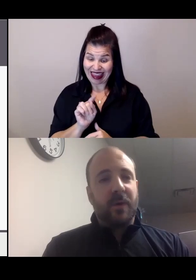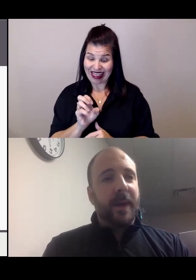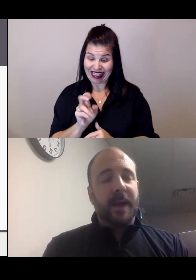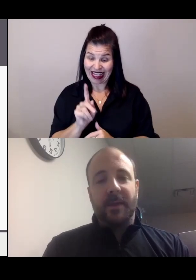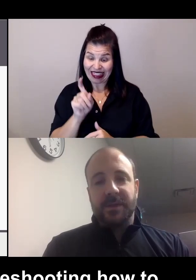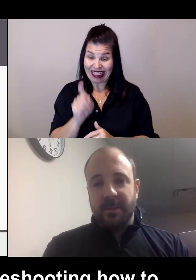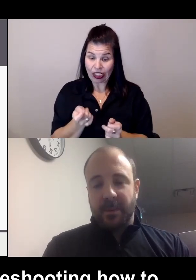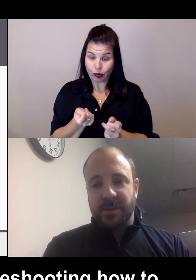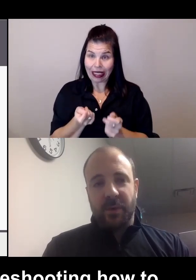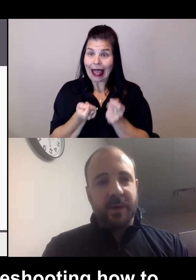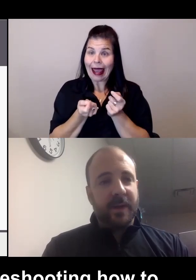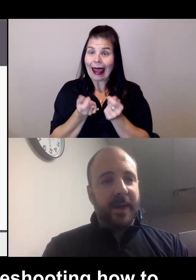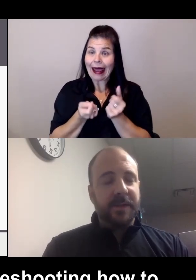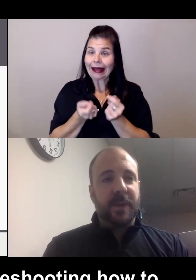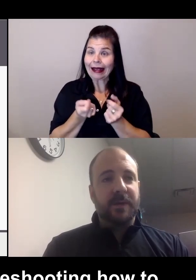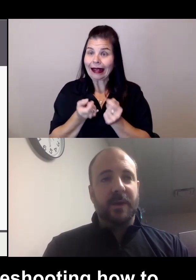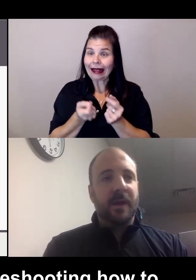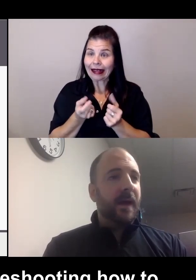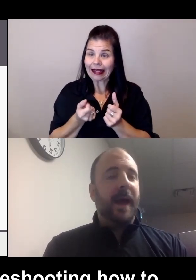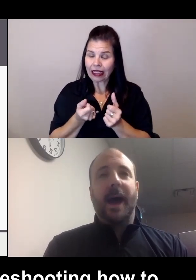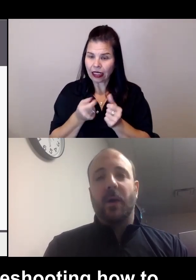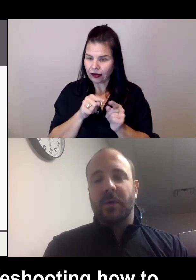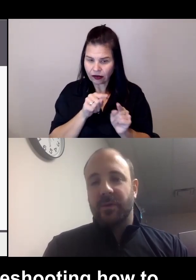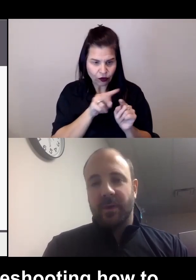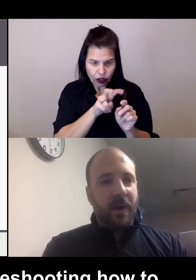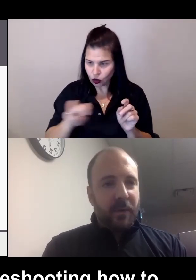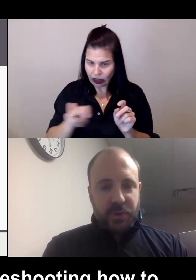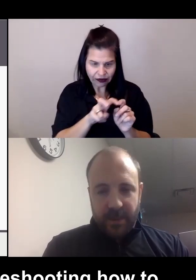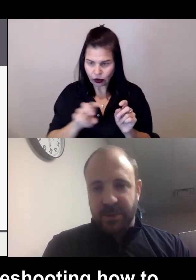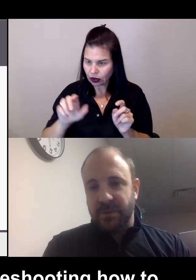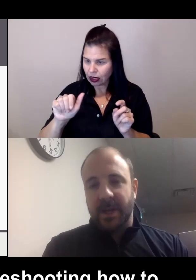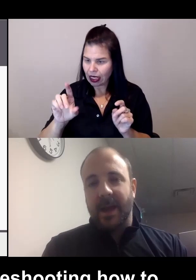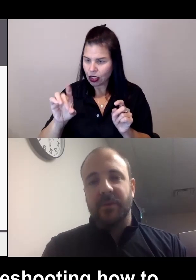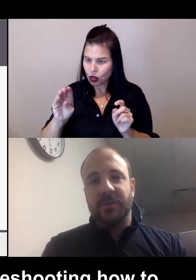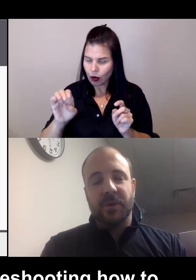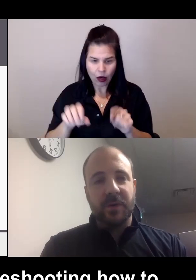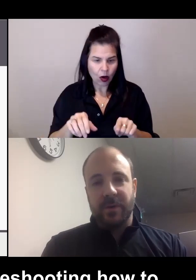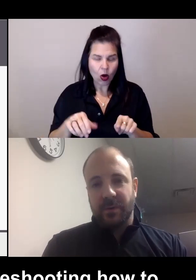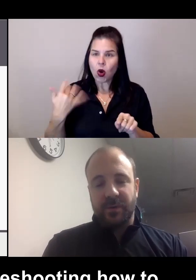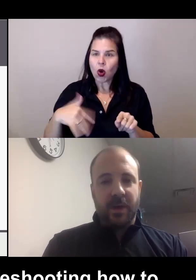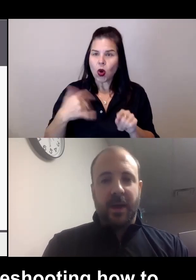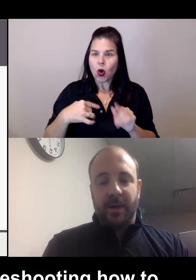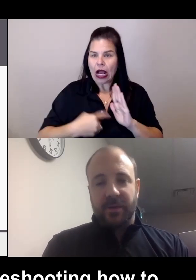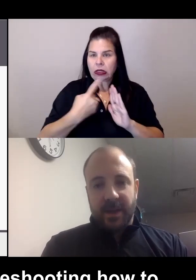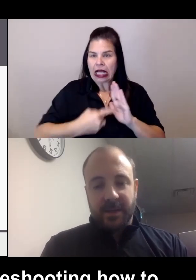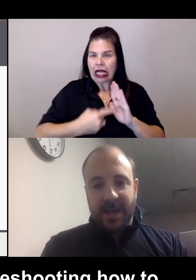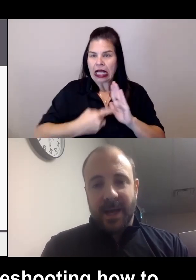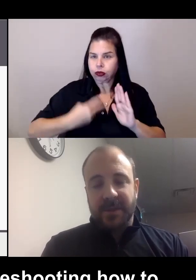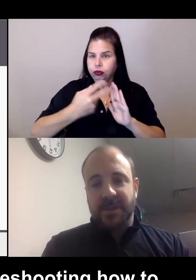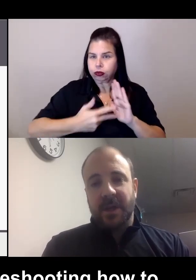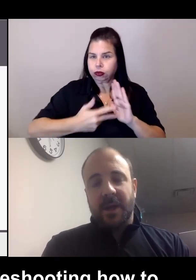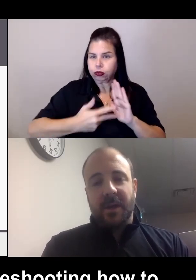Adobe format. And the team members who worked on that spent hours troubleshooting how to turn those